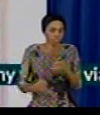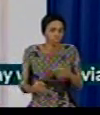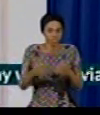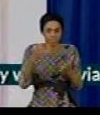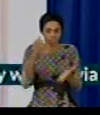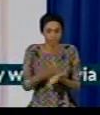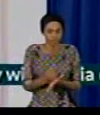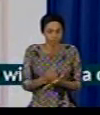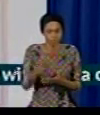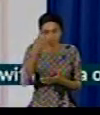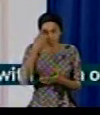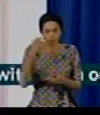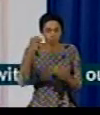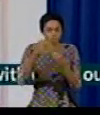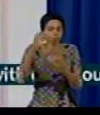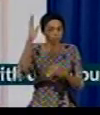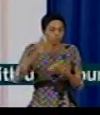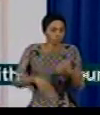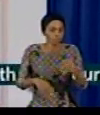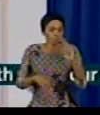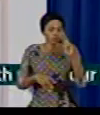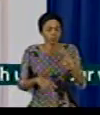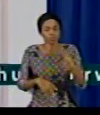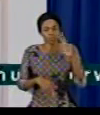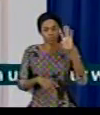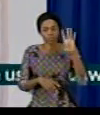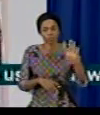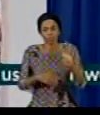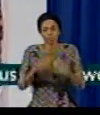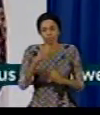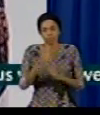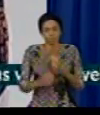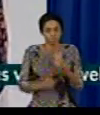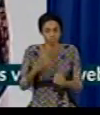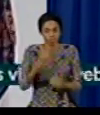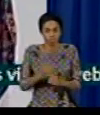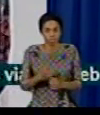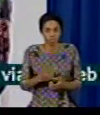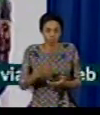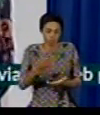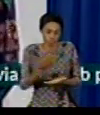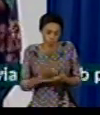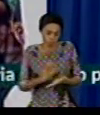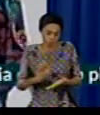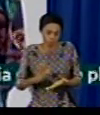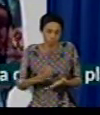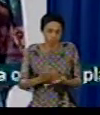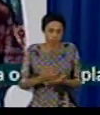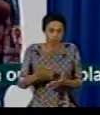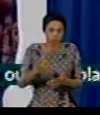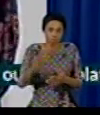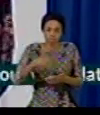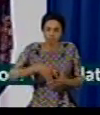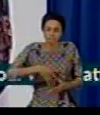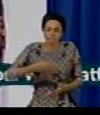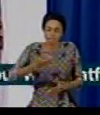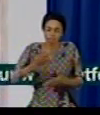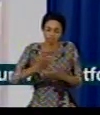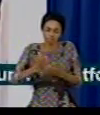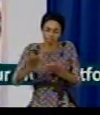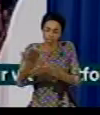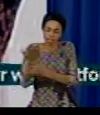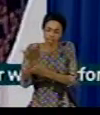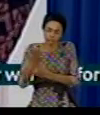over 24 years today, brethren, I felt something like a mighty hand that struck my chest, and I felt something